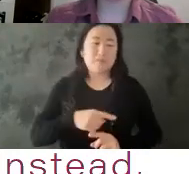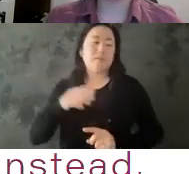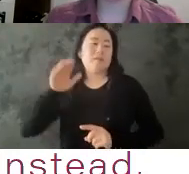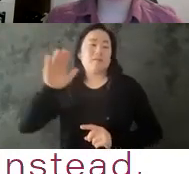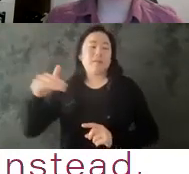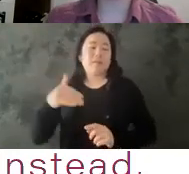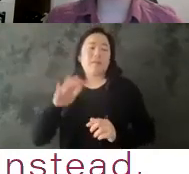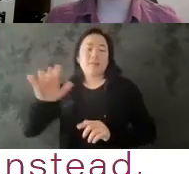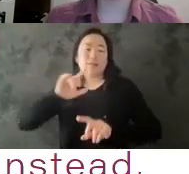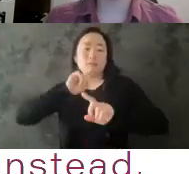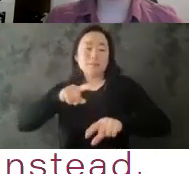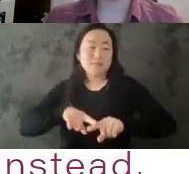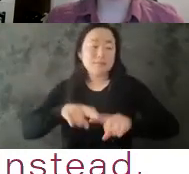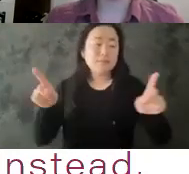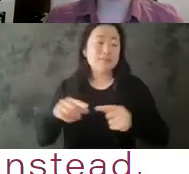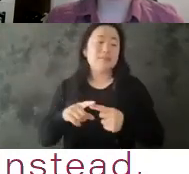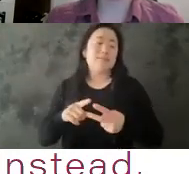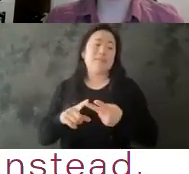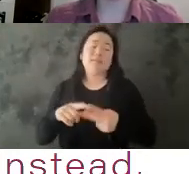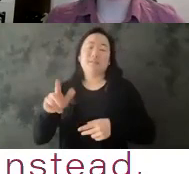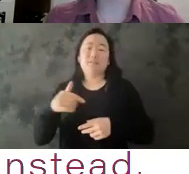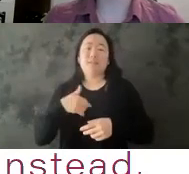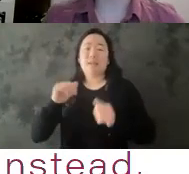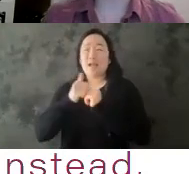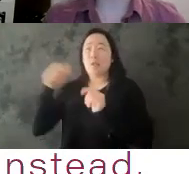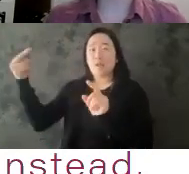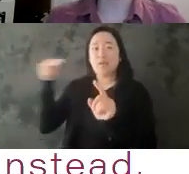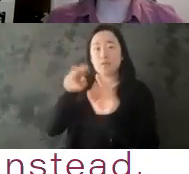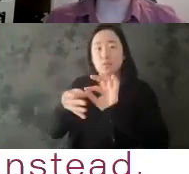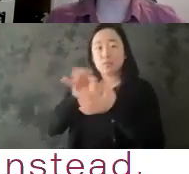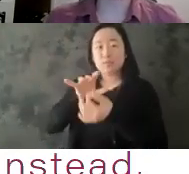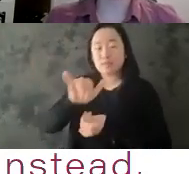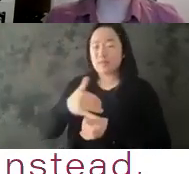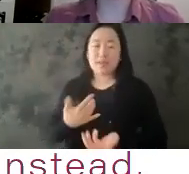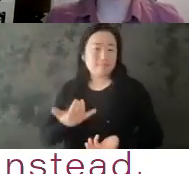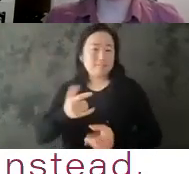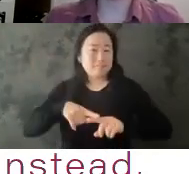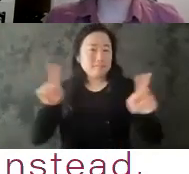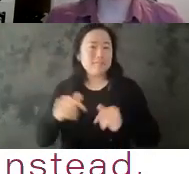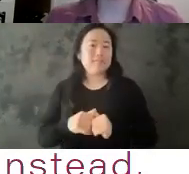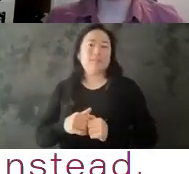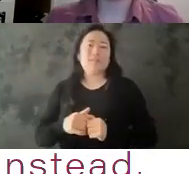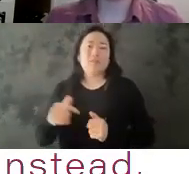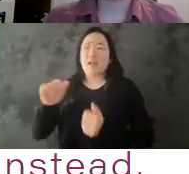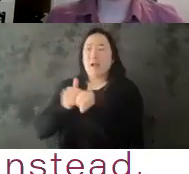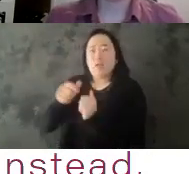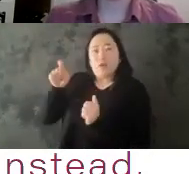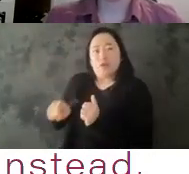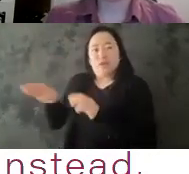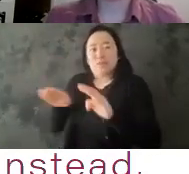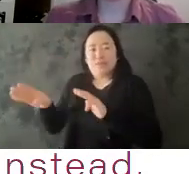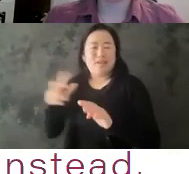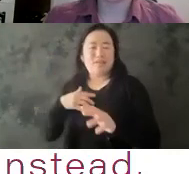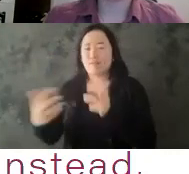the incident is different. They might not fit this idea that some of us have about how they should behave. We know